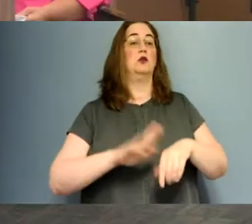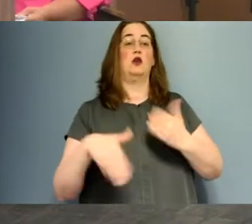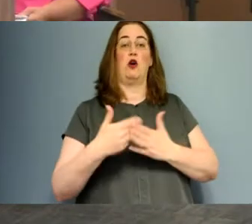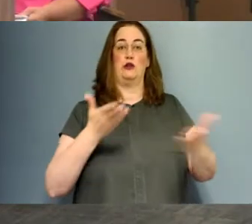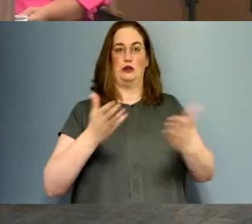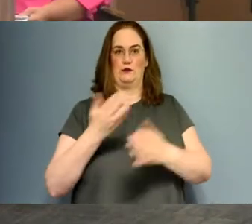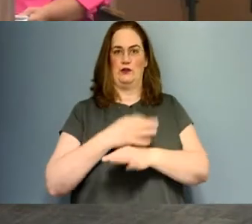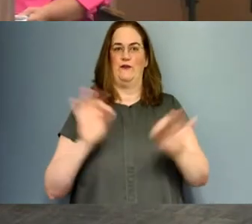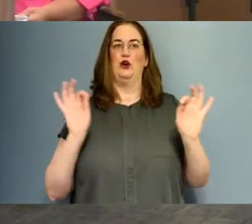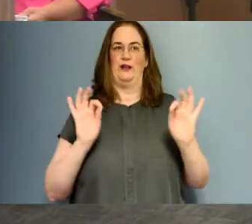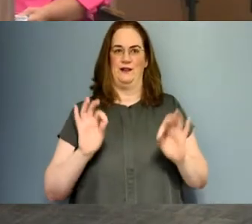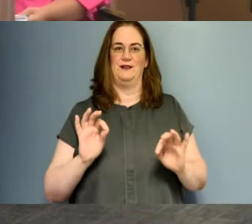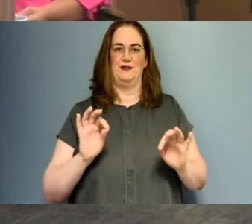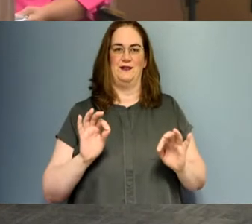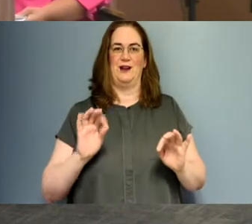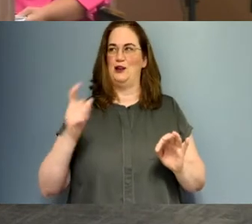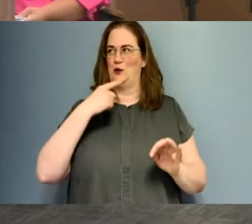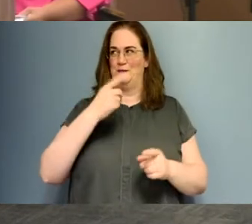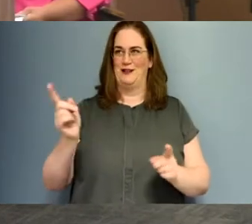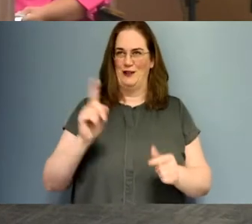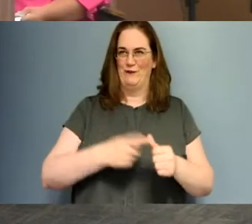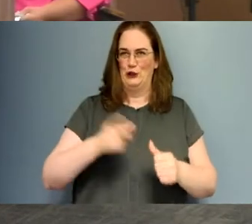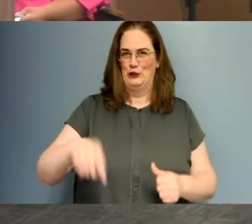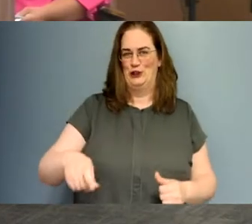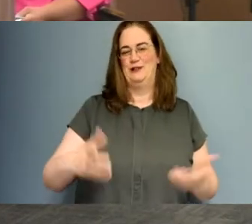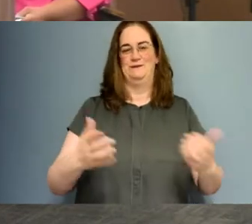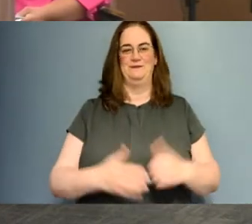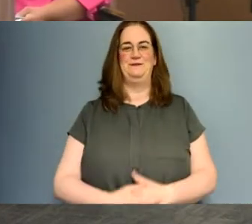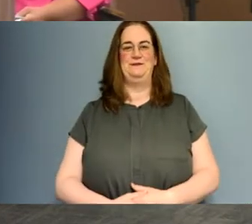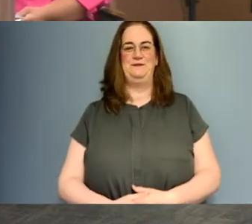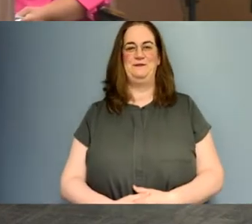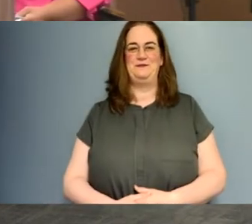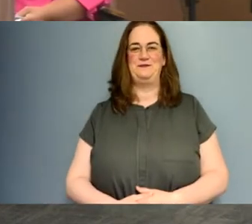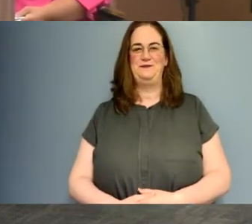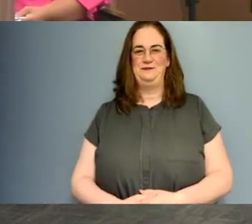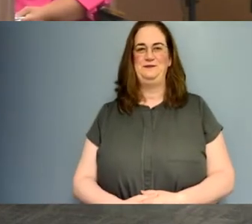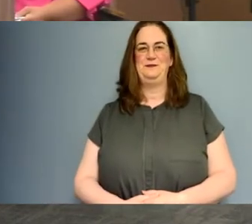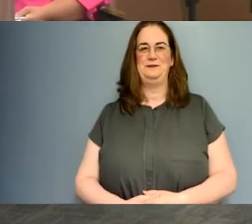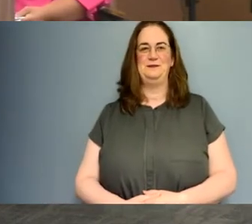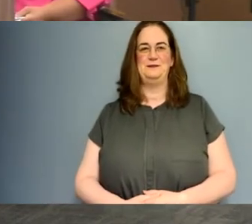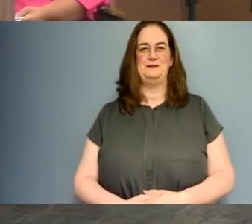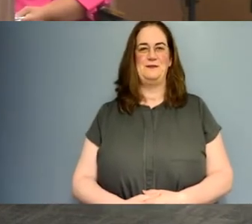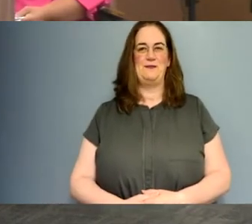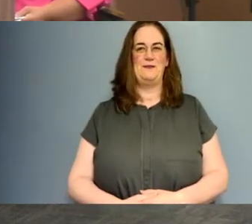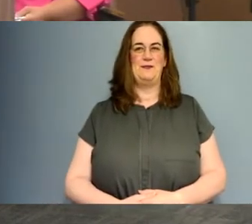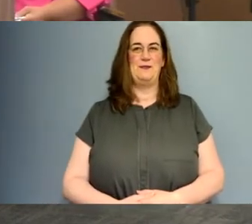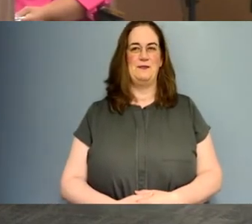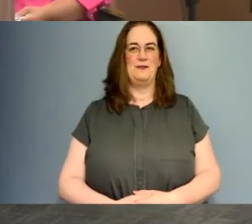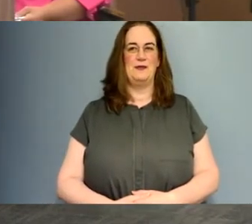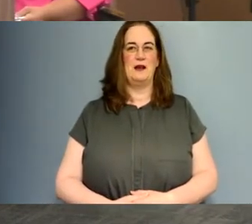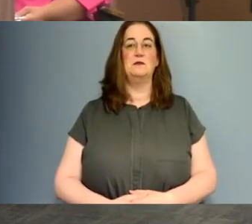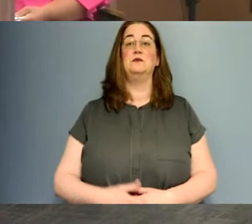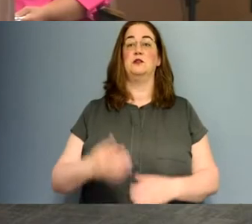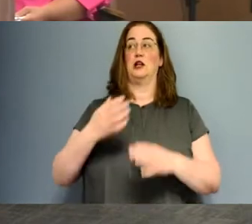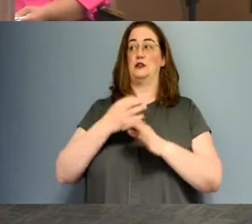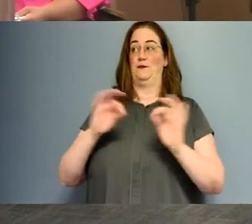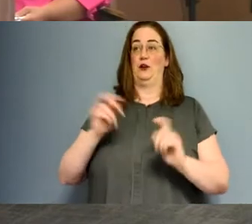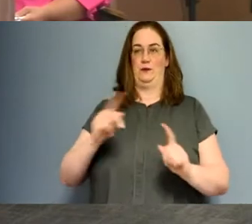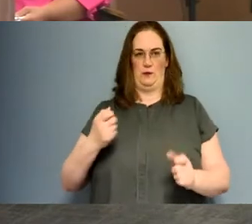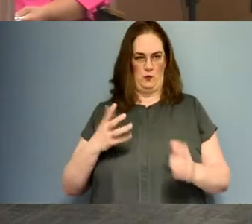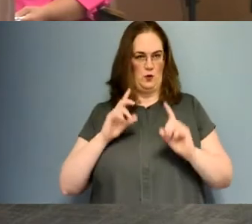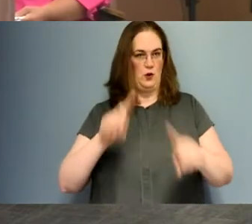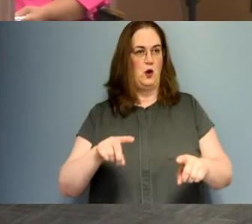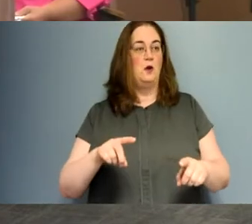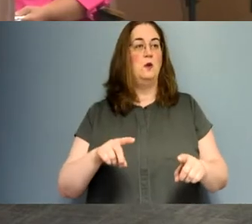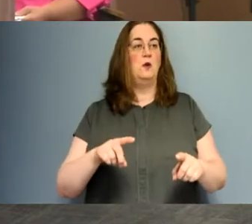Right. Which I should always mention the first sentence. Yeah, so yeah, it's free to the people who want to go and